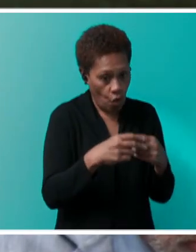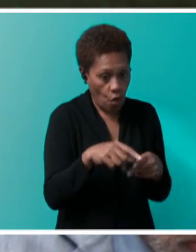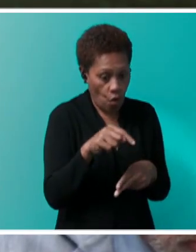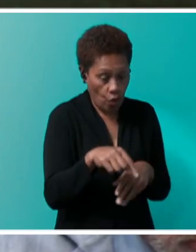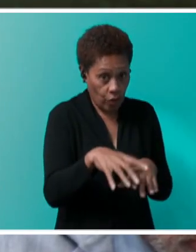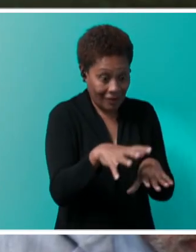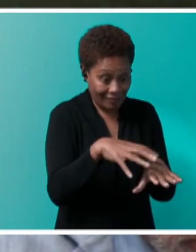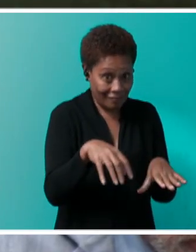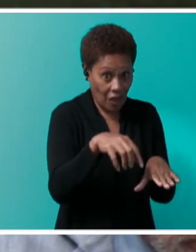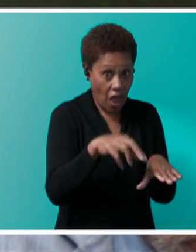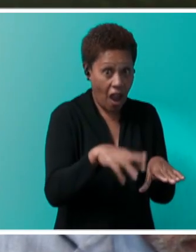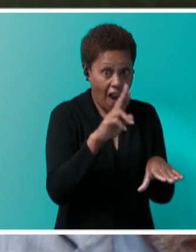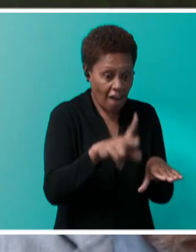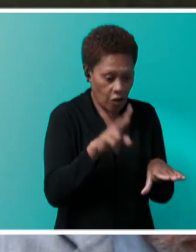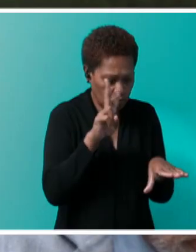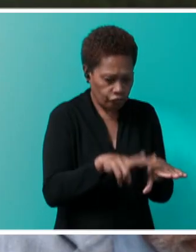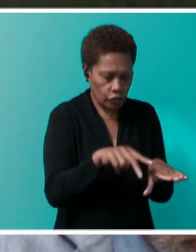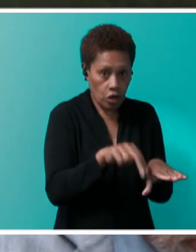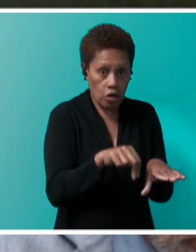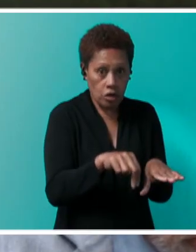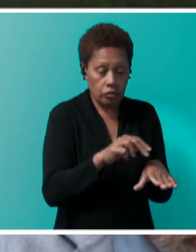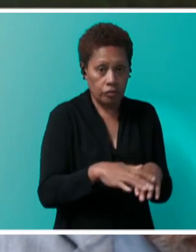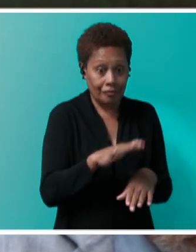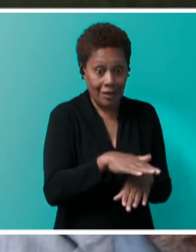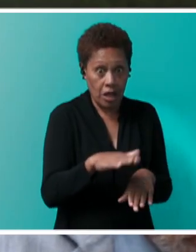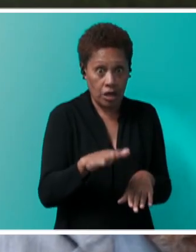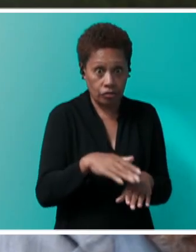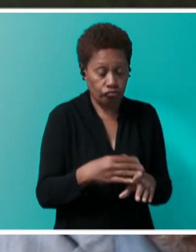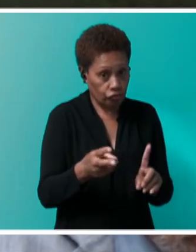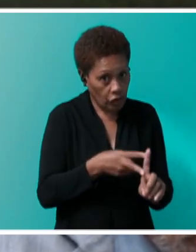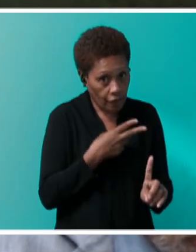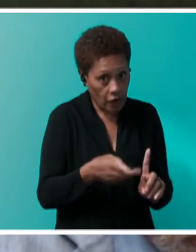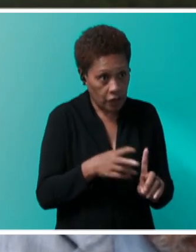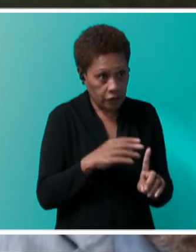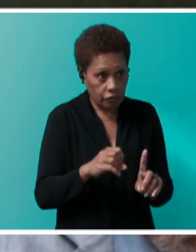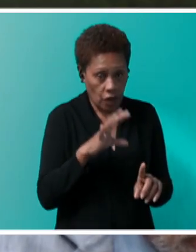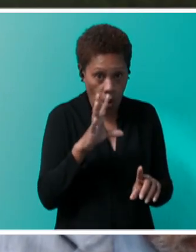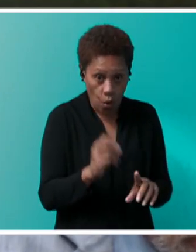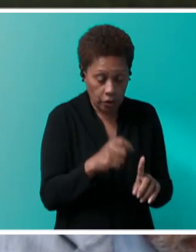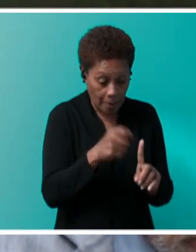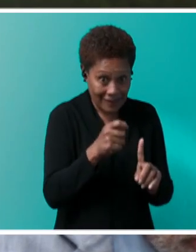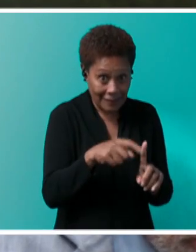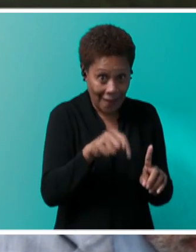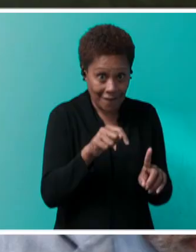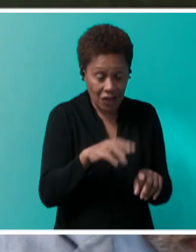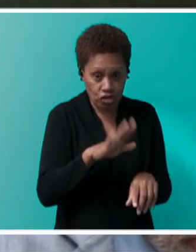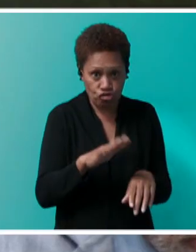The cornerstone of our service delivery is case management, with interventions tailored to the specific needs of each child